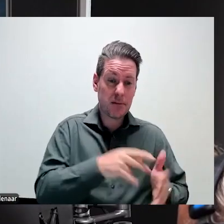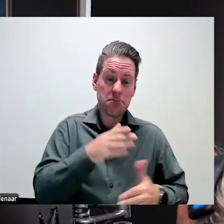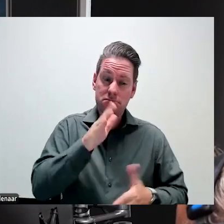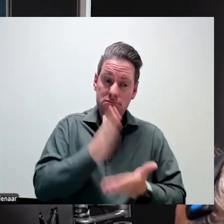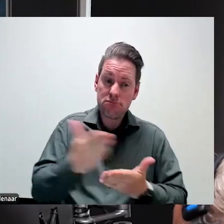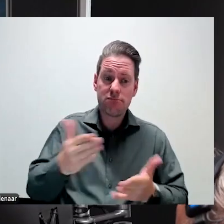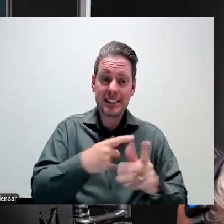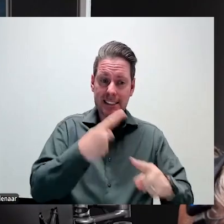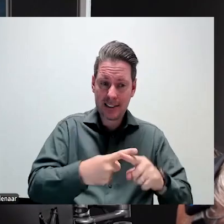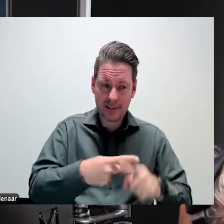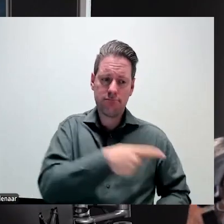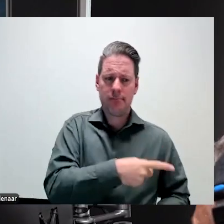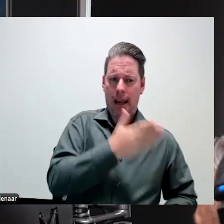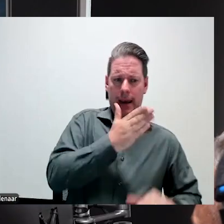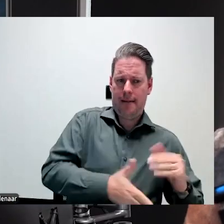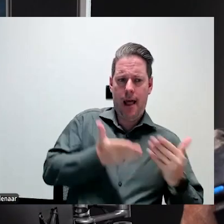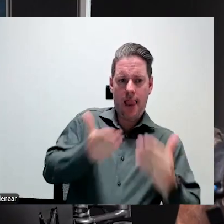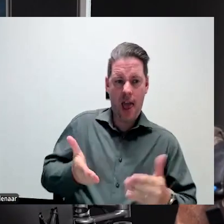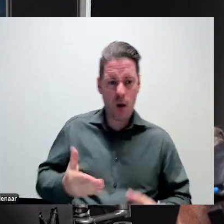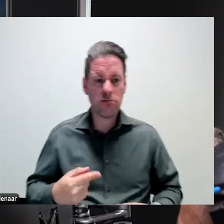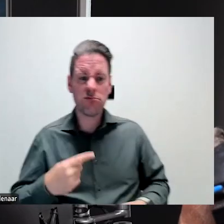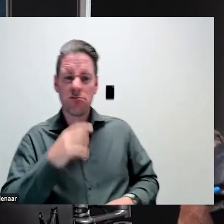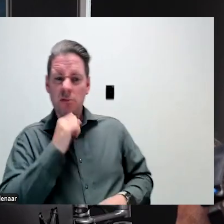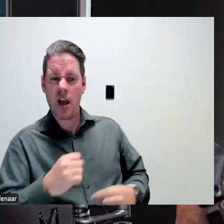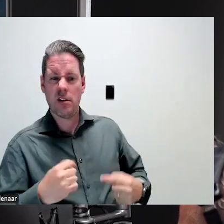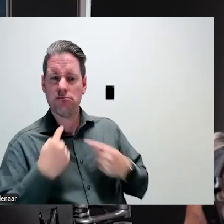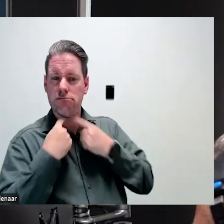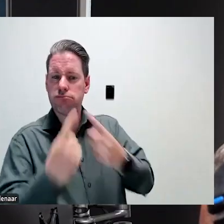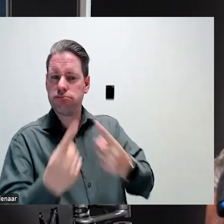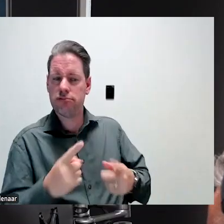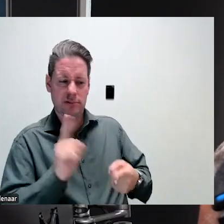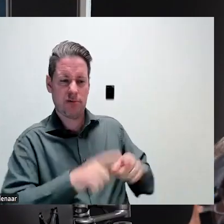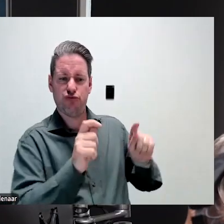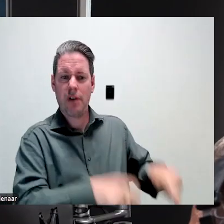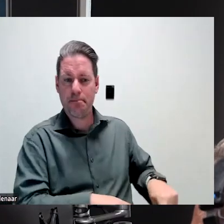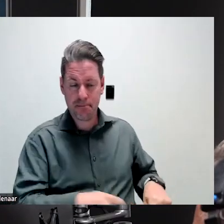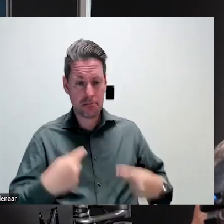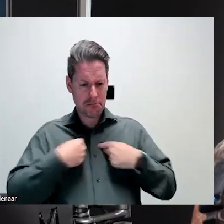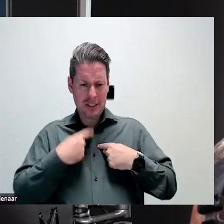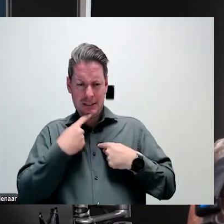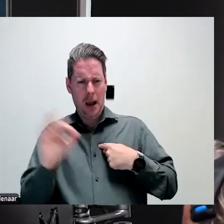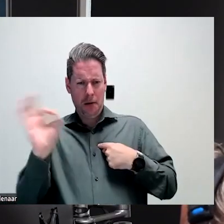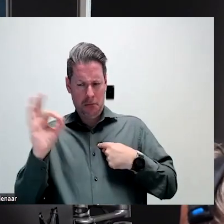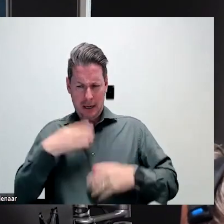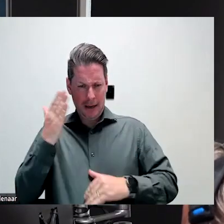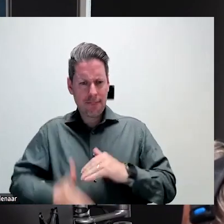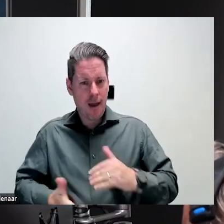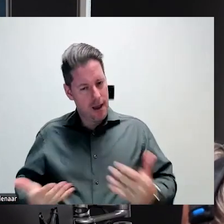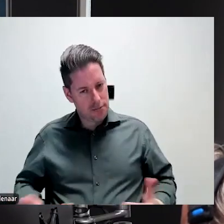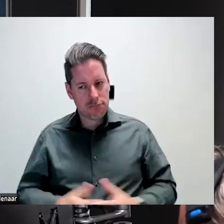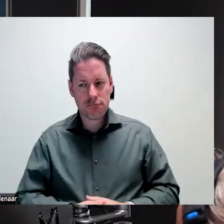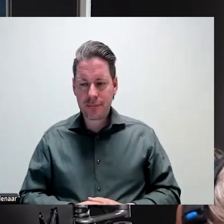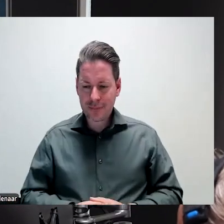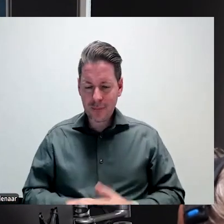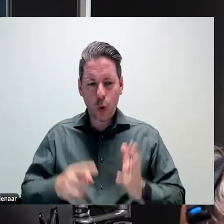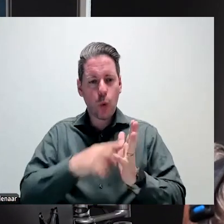whether she had consented. Mr Lerman has consistently maintained his innocence. A high-ranking union official will today